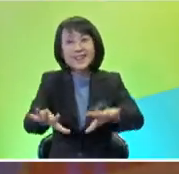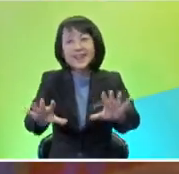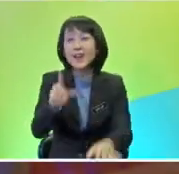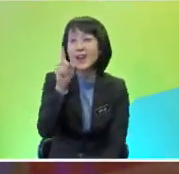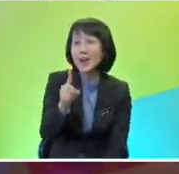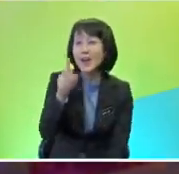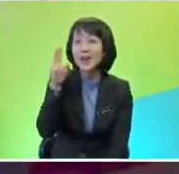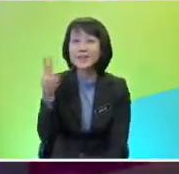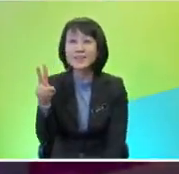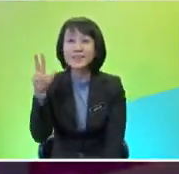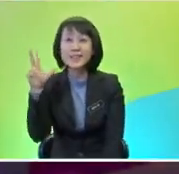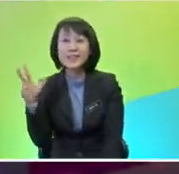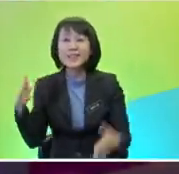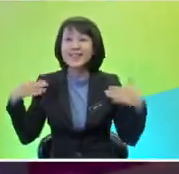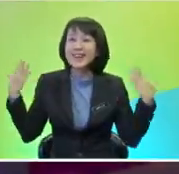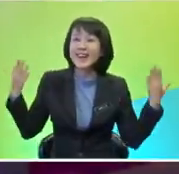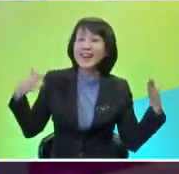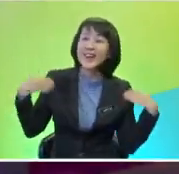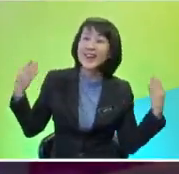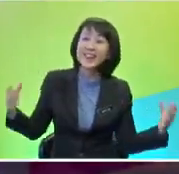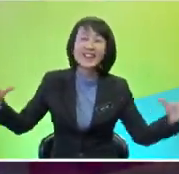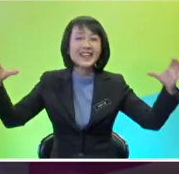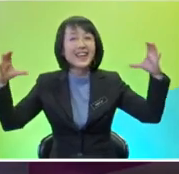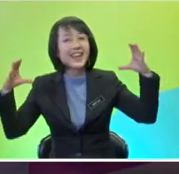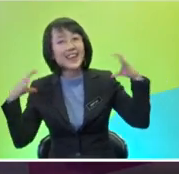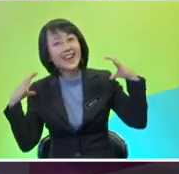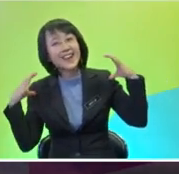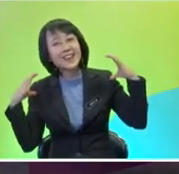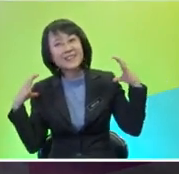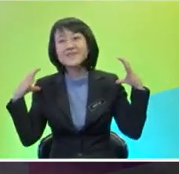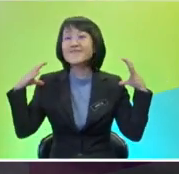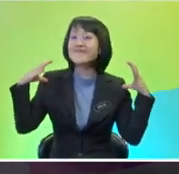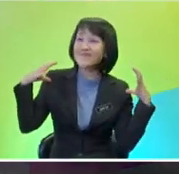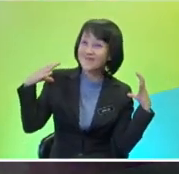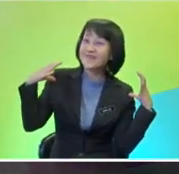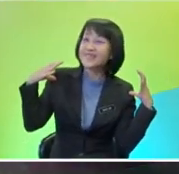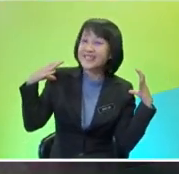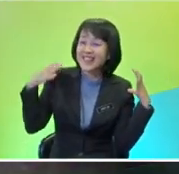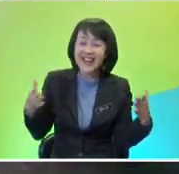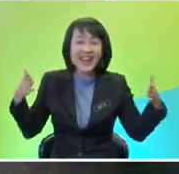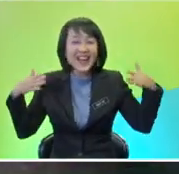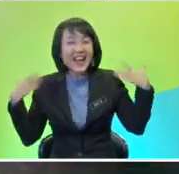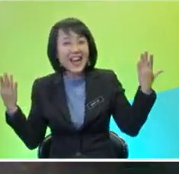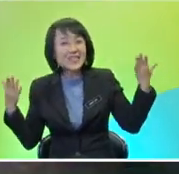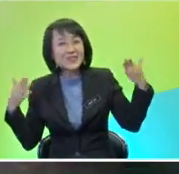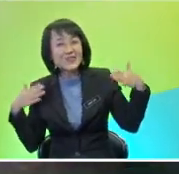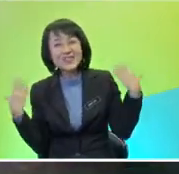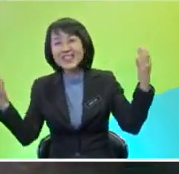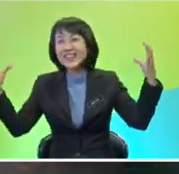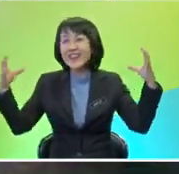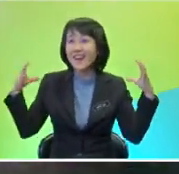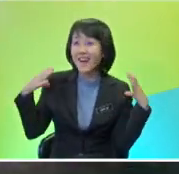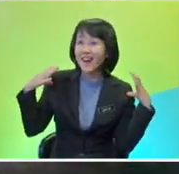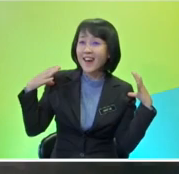1, 2, 3. Happy holiday. Come on. Happy